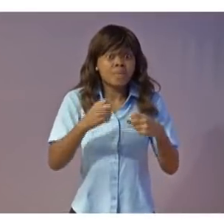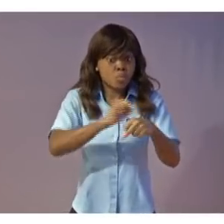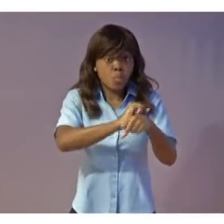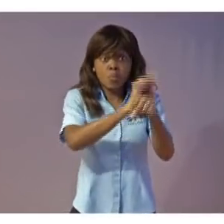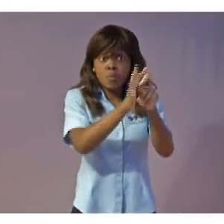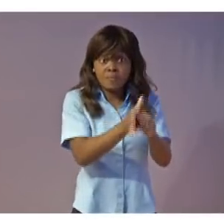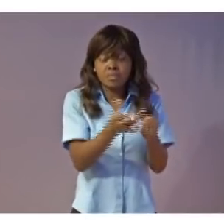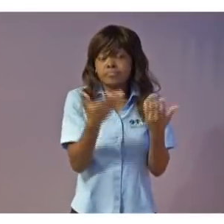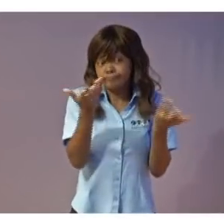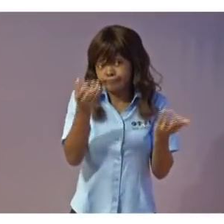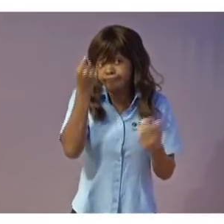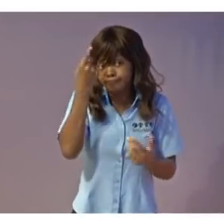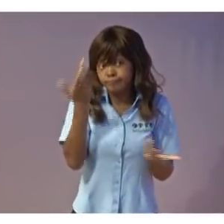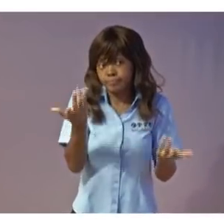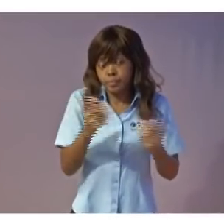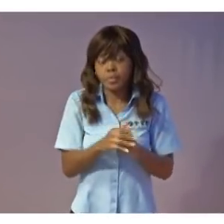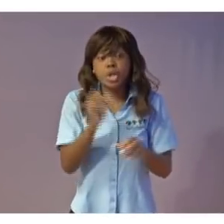be